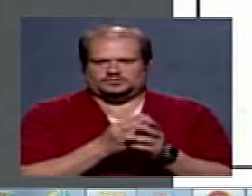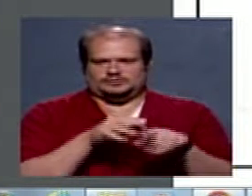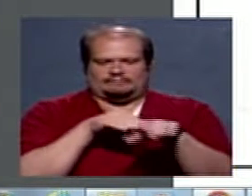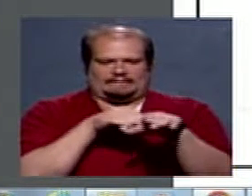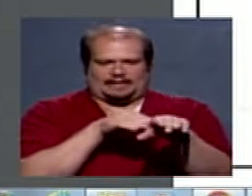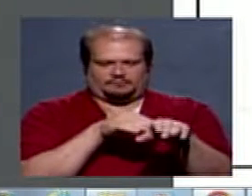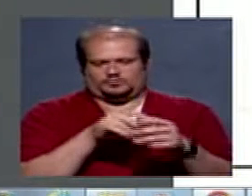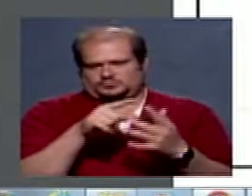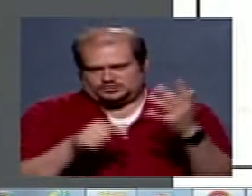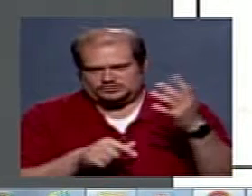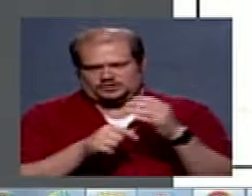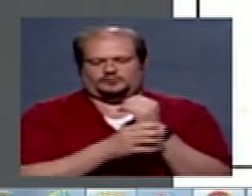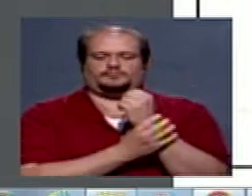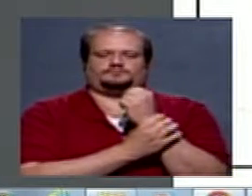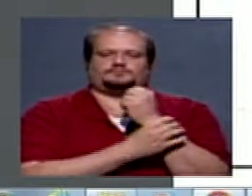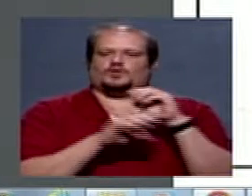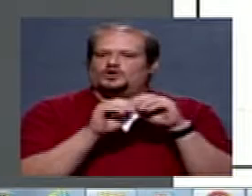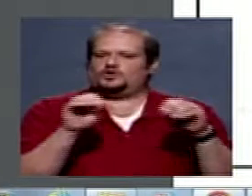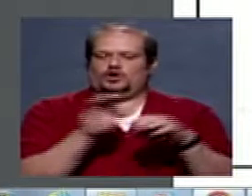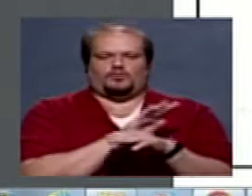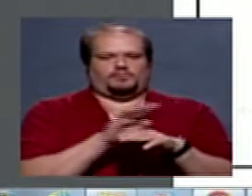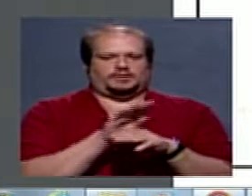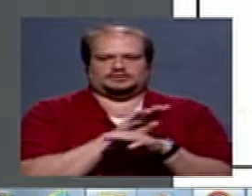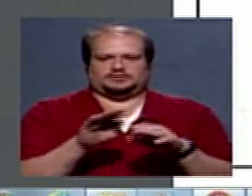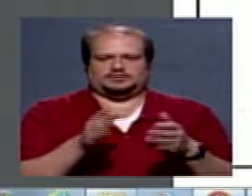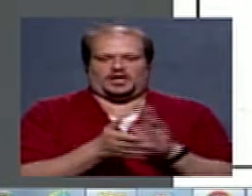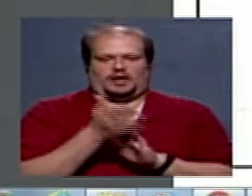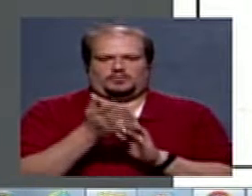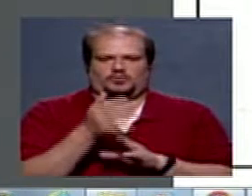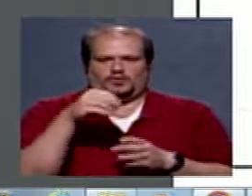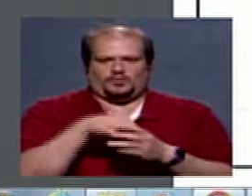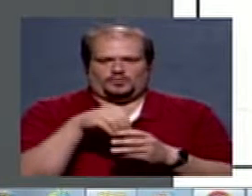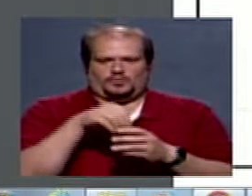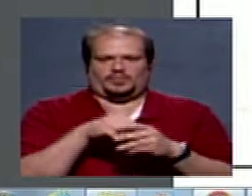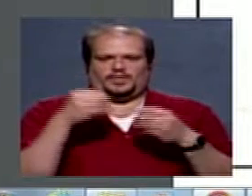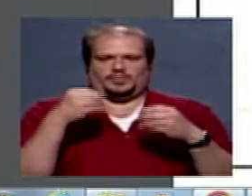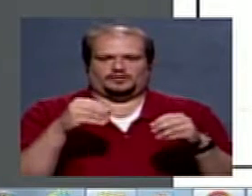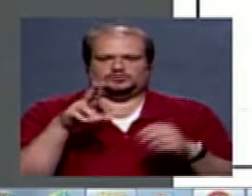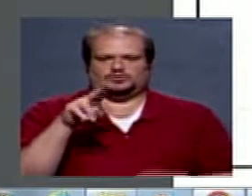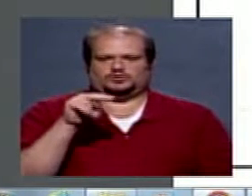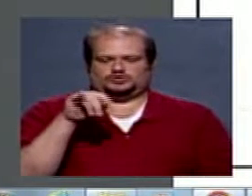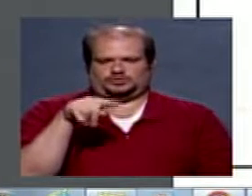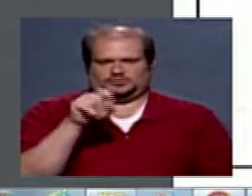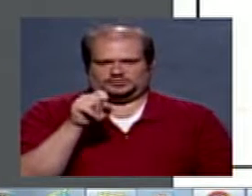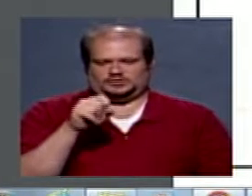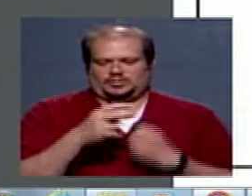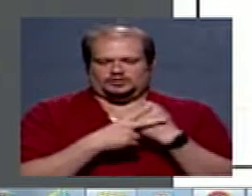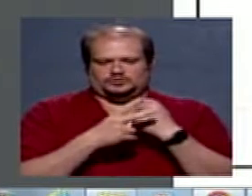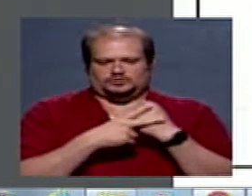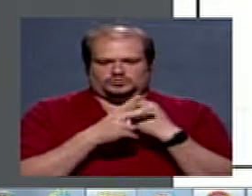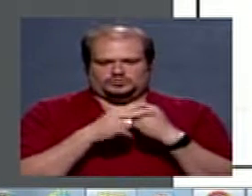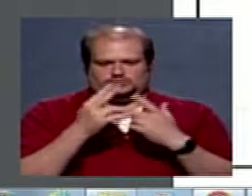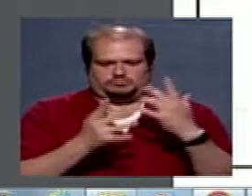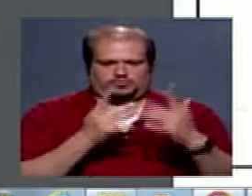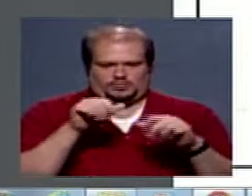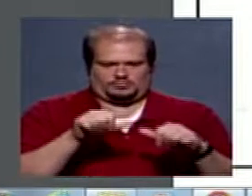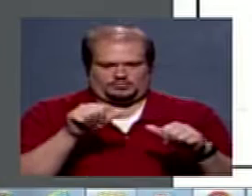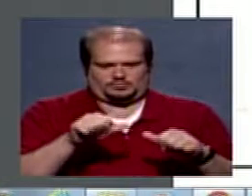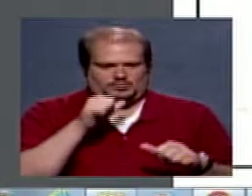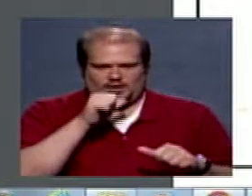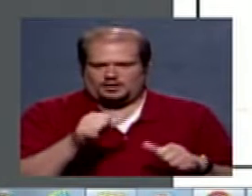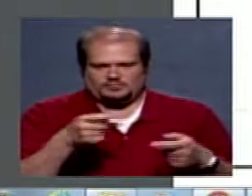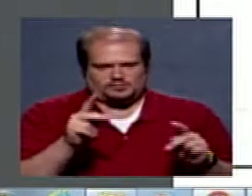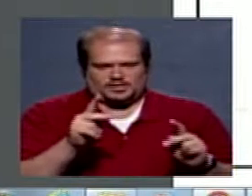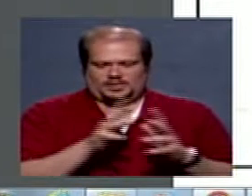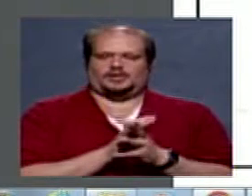etc. No businesses will be permitted to operate within the storage units. Storage of flammable materials is not